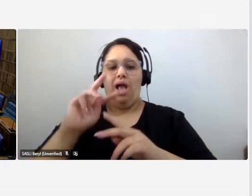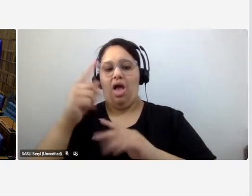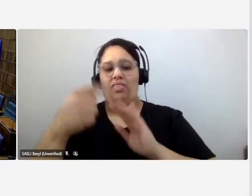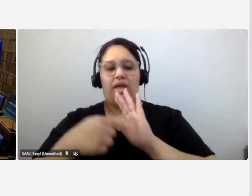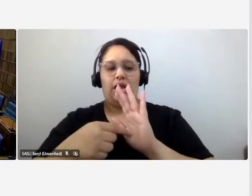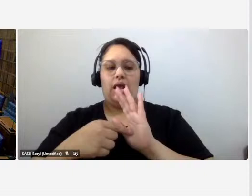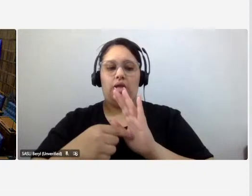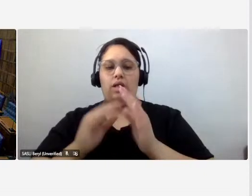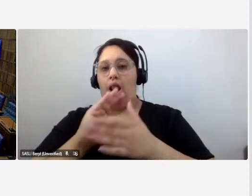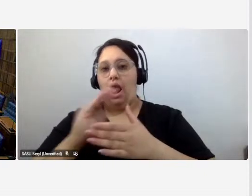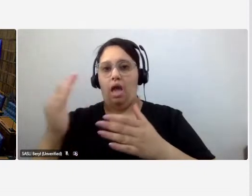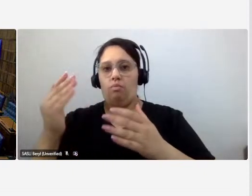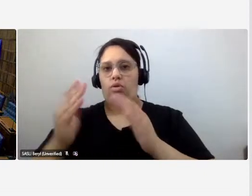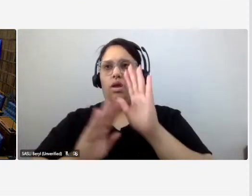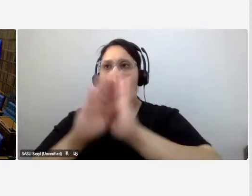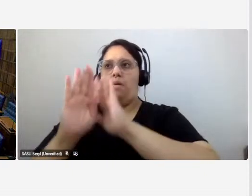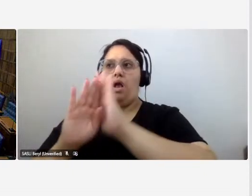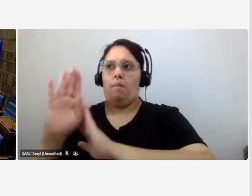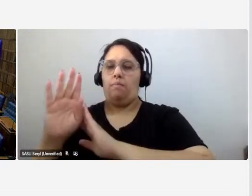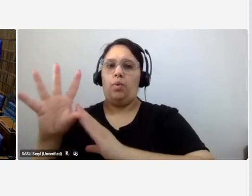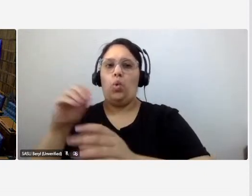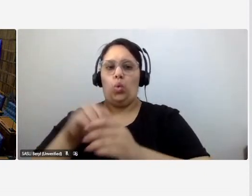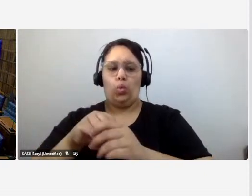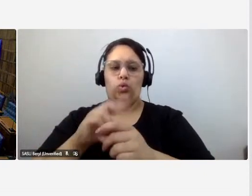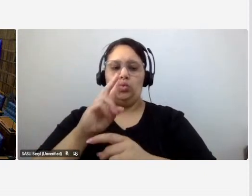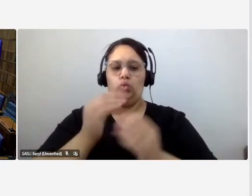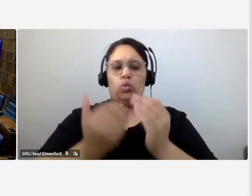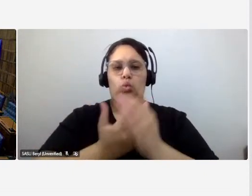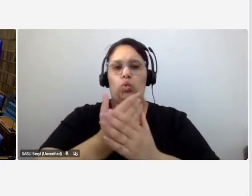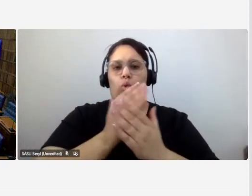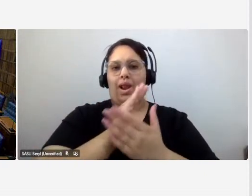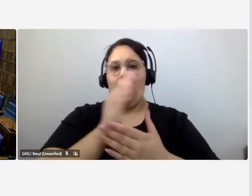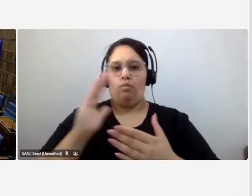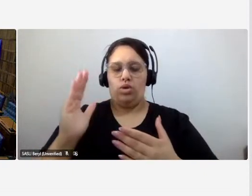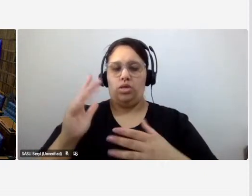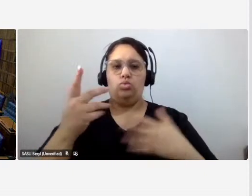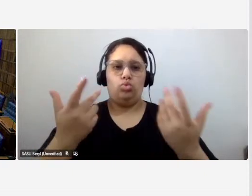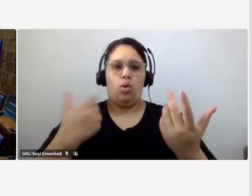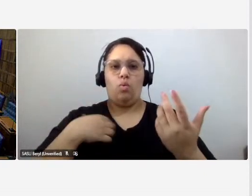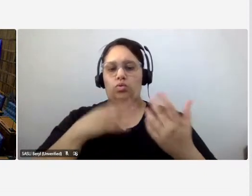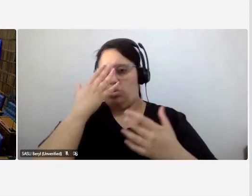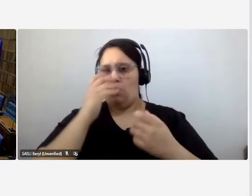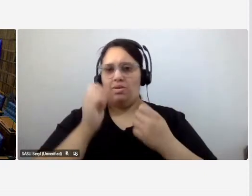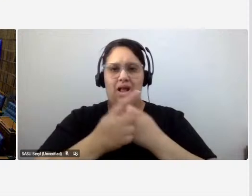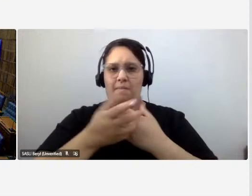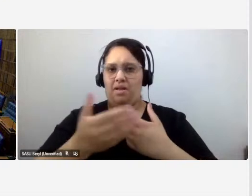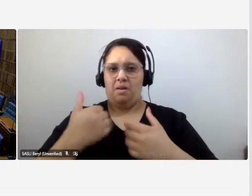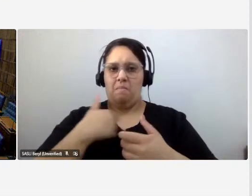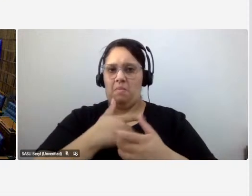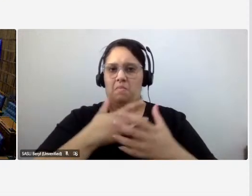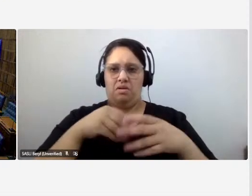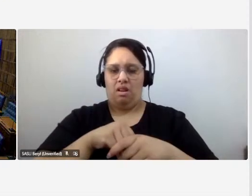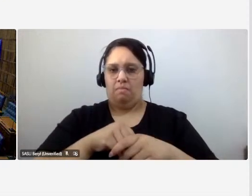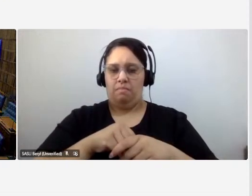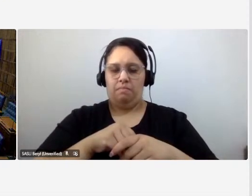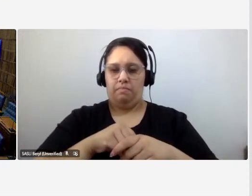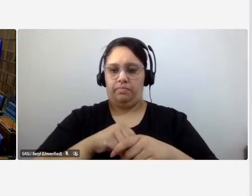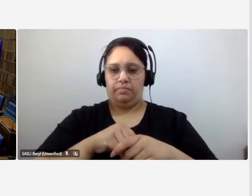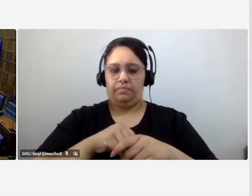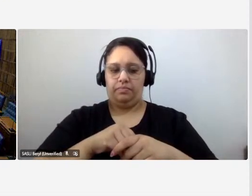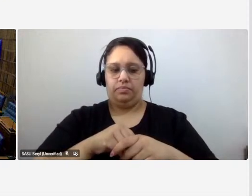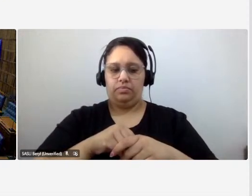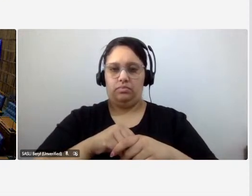with libraries have gone up, including 2 new libraries. So I just want to know what's happening with membership. Is